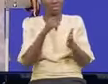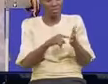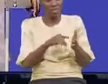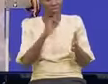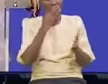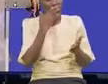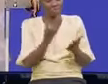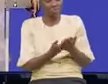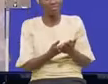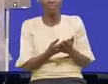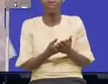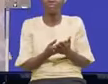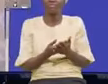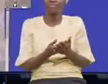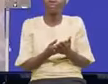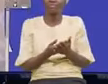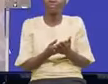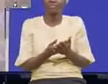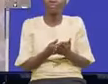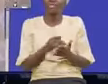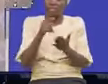Ye maugrebe nusi a nyo.